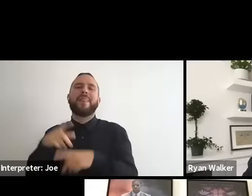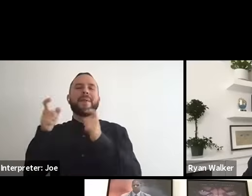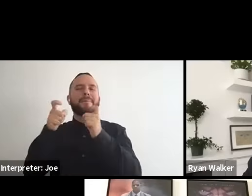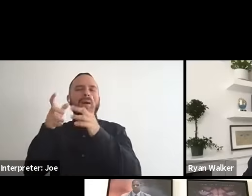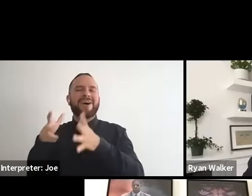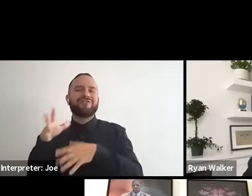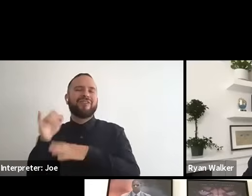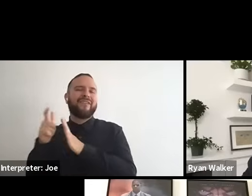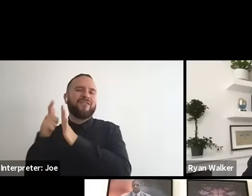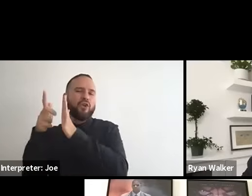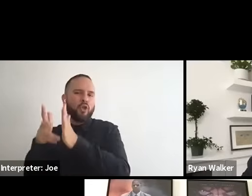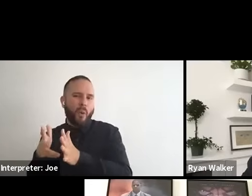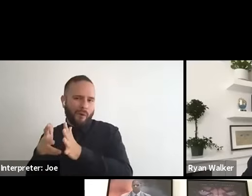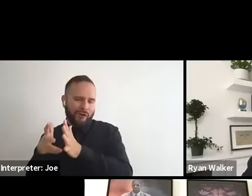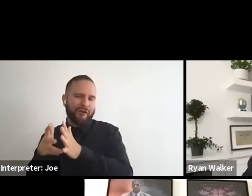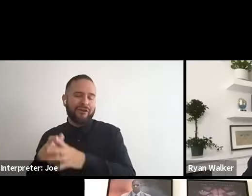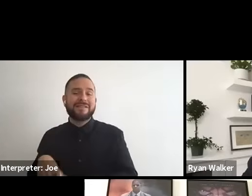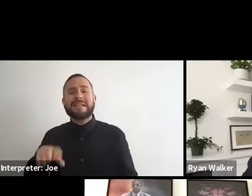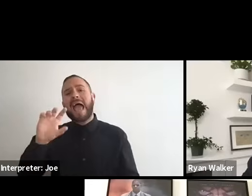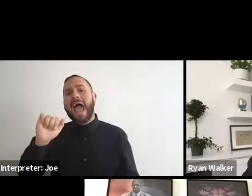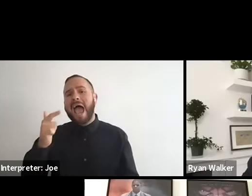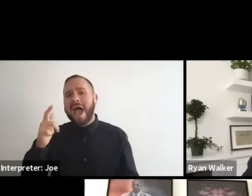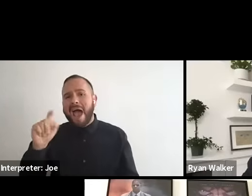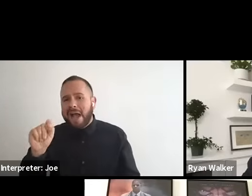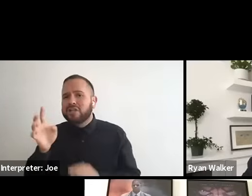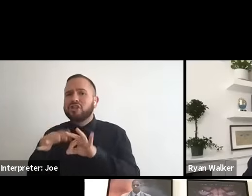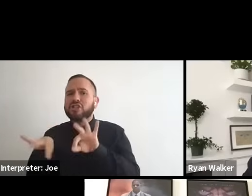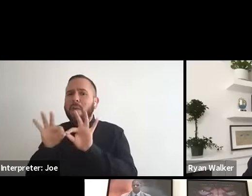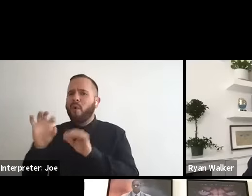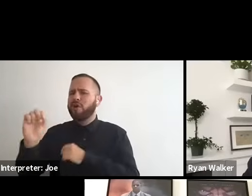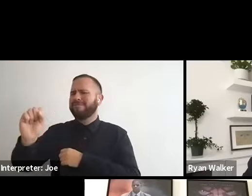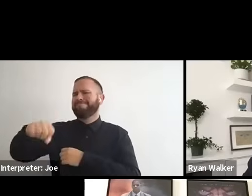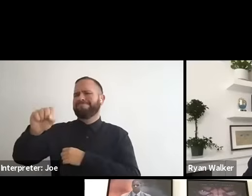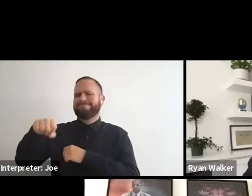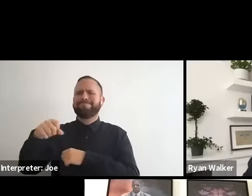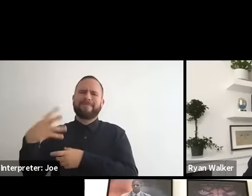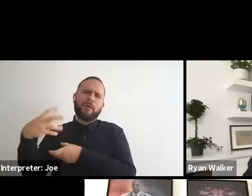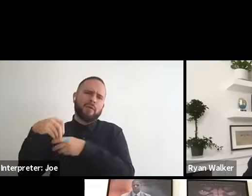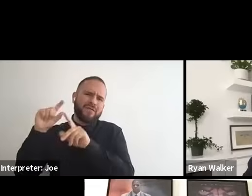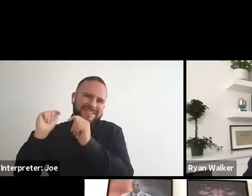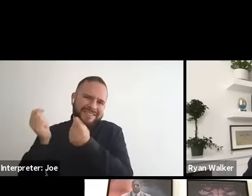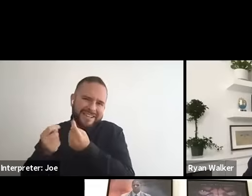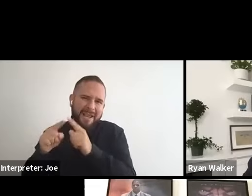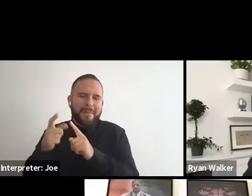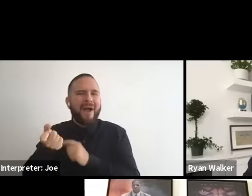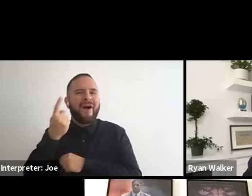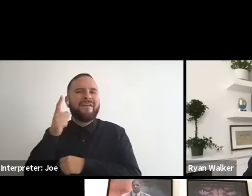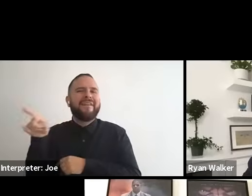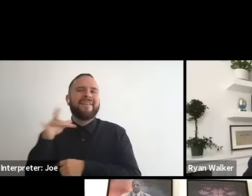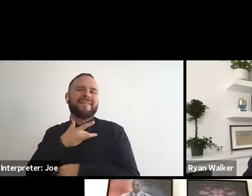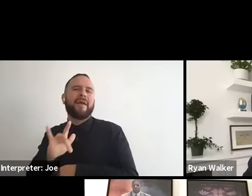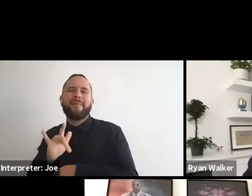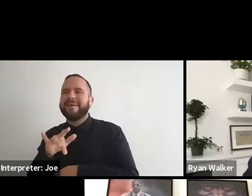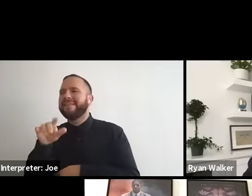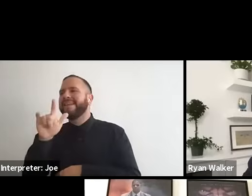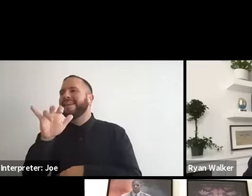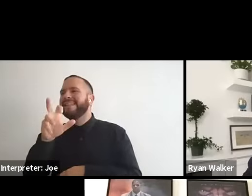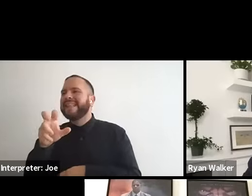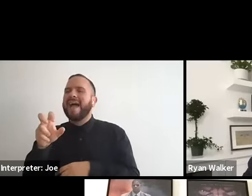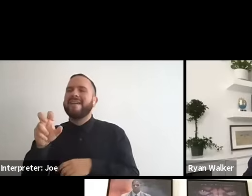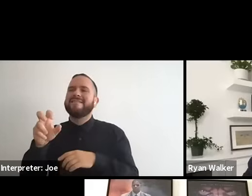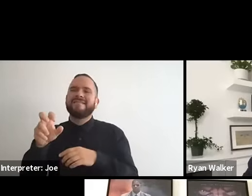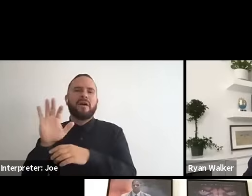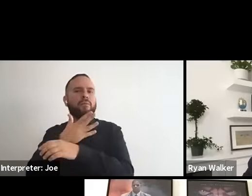Agents are very important. They're part of our team, but they're largely in the live music space, booking tours,